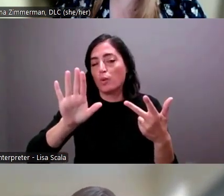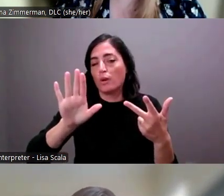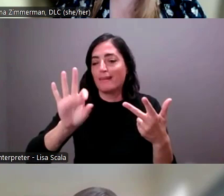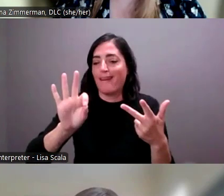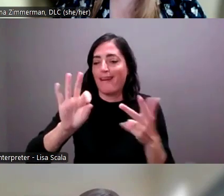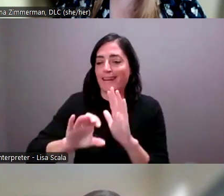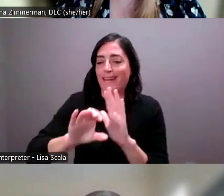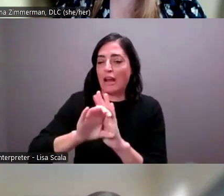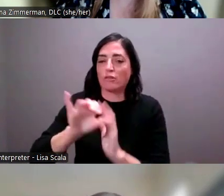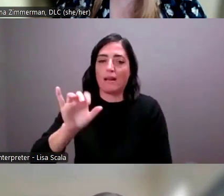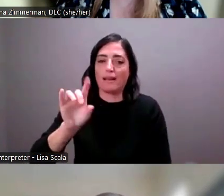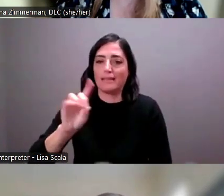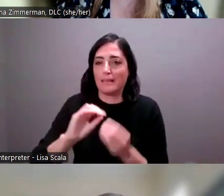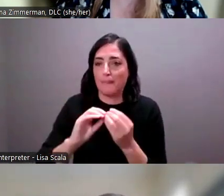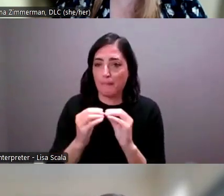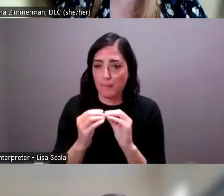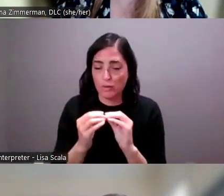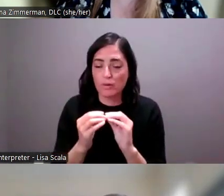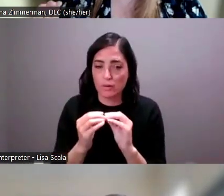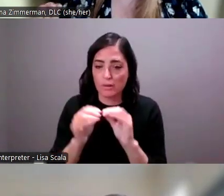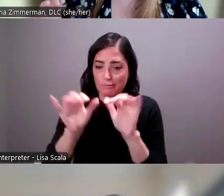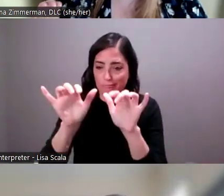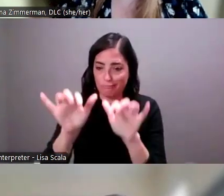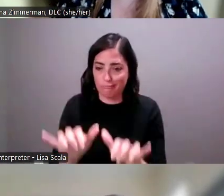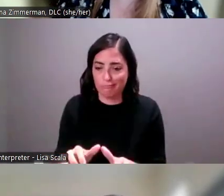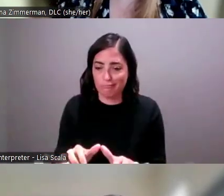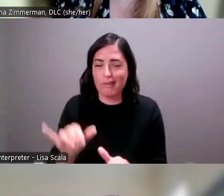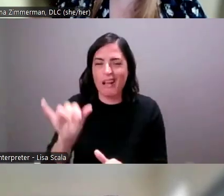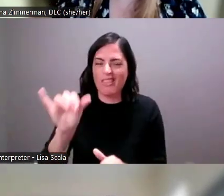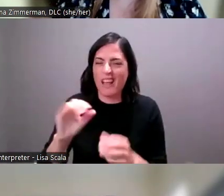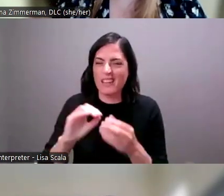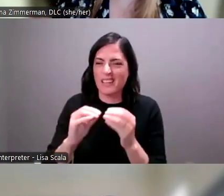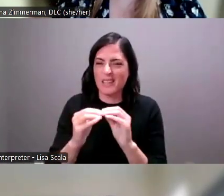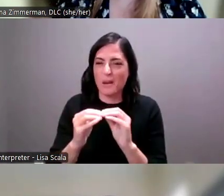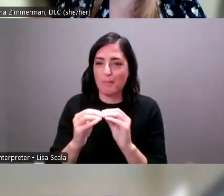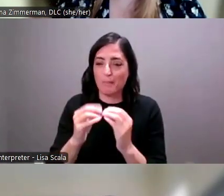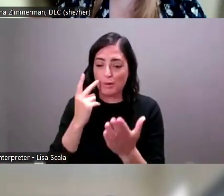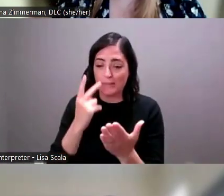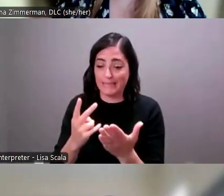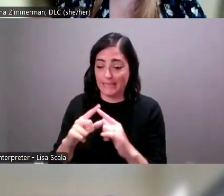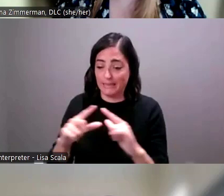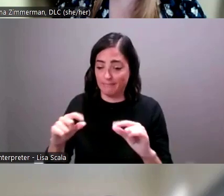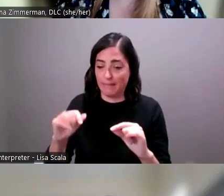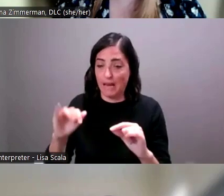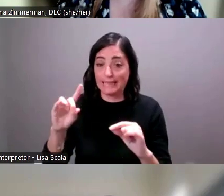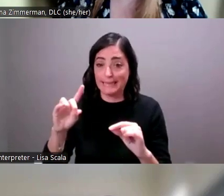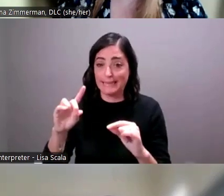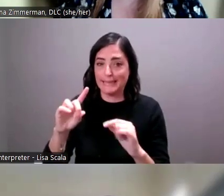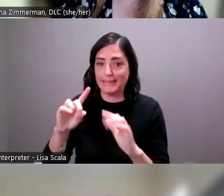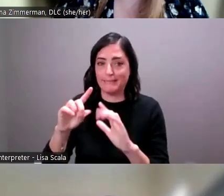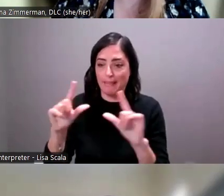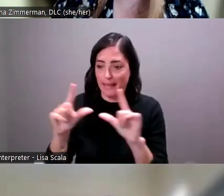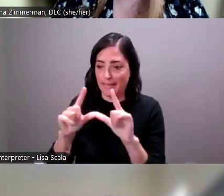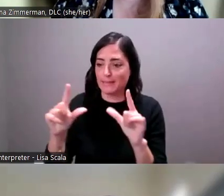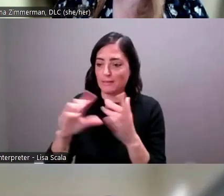number. So that'll just be the number that's on your state ID, license, learner's permit.